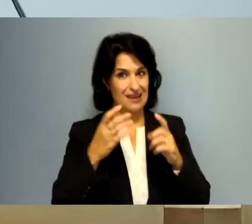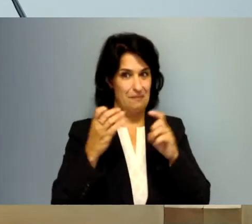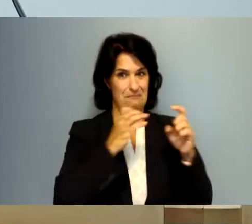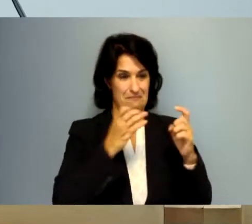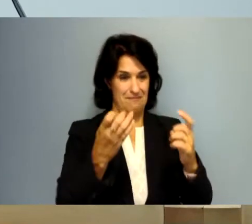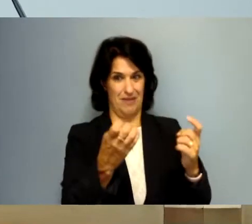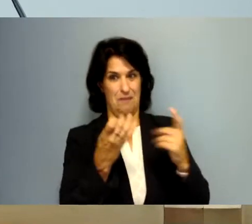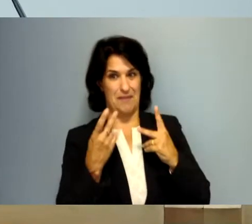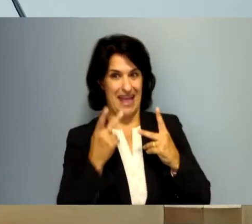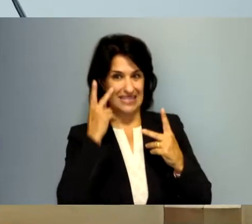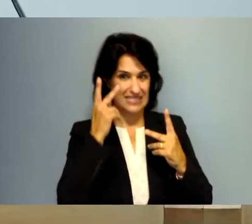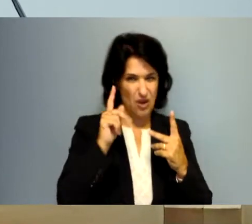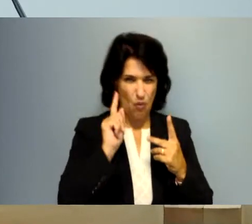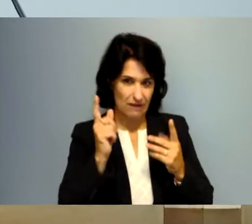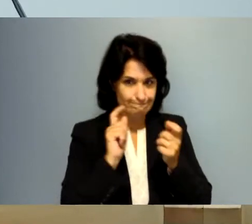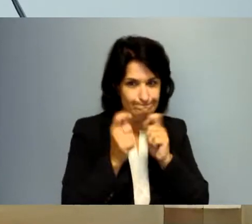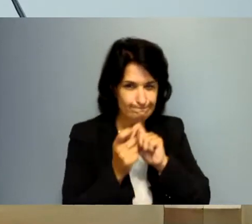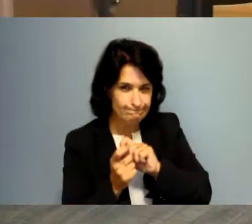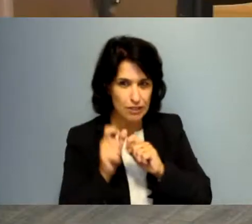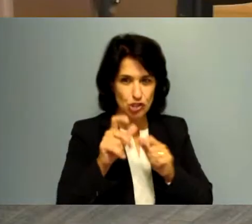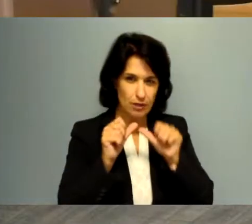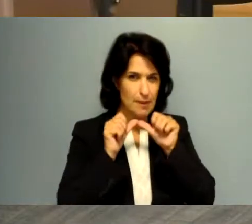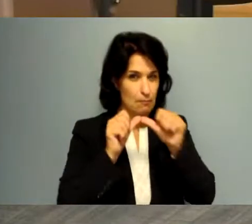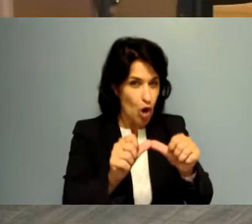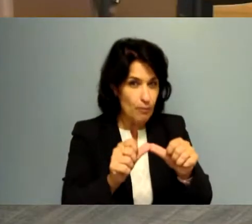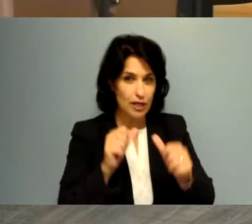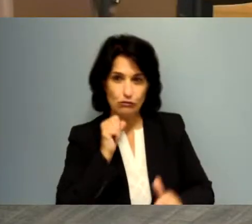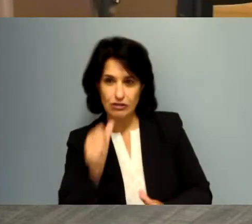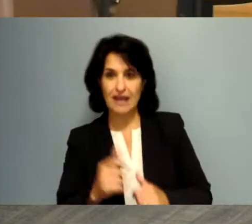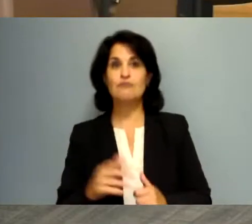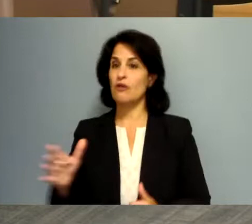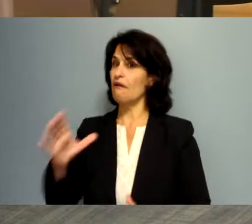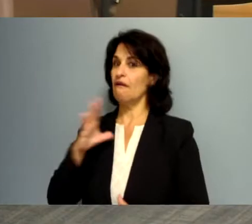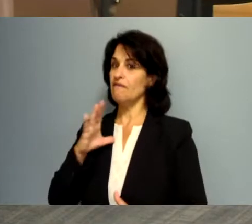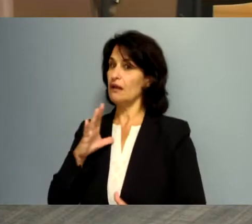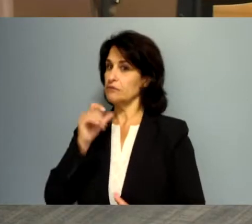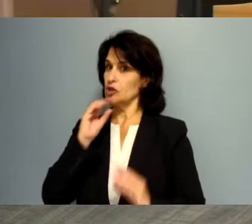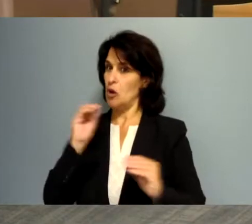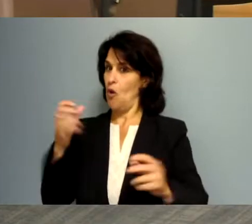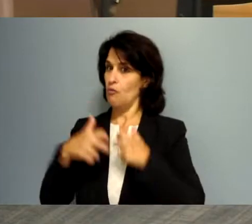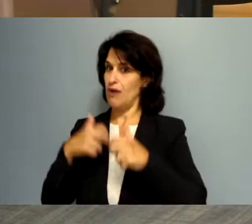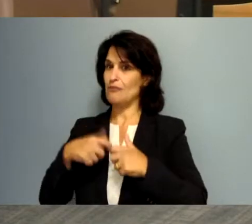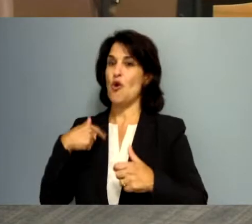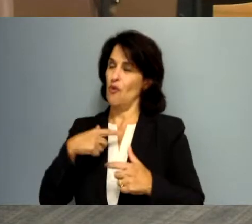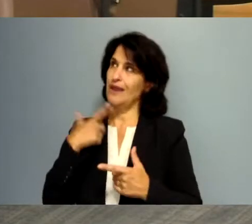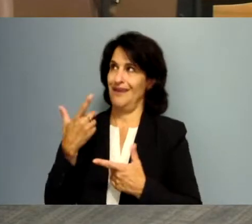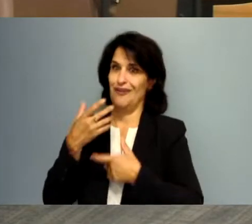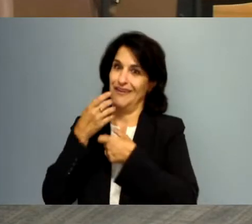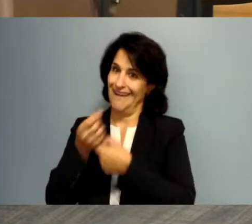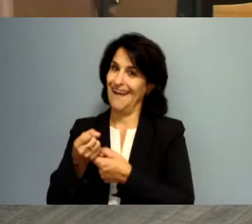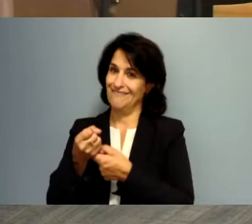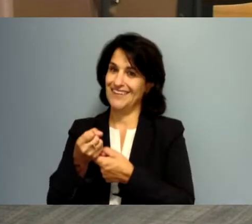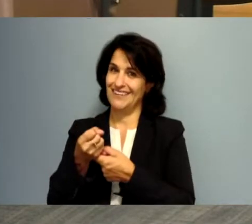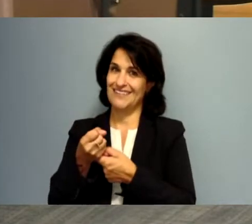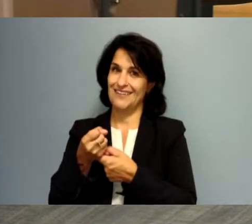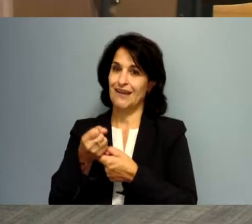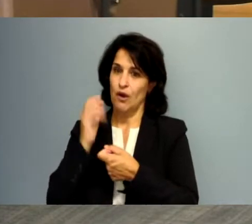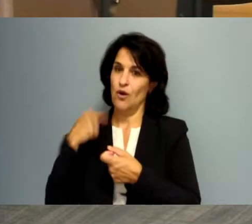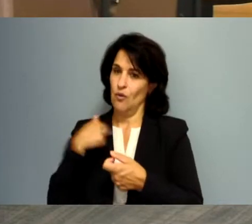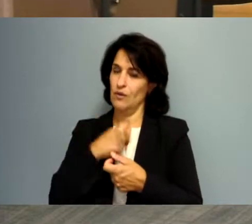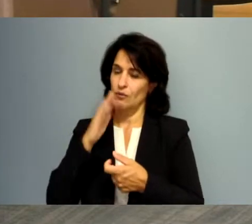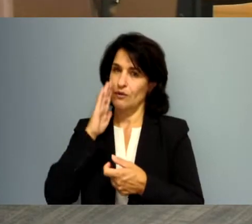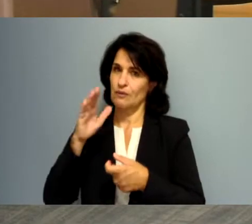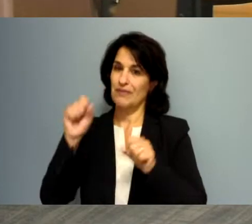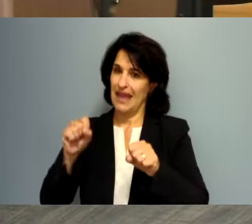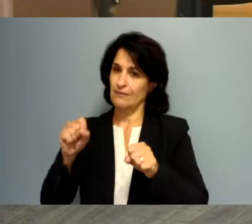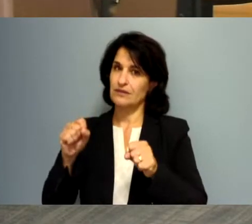tweaked and whether it should be permanent. That's fine. We don't have a problem with that. We're confident that we'll be able